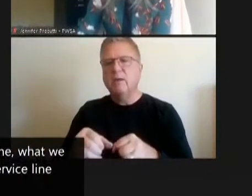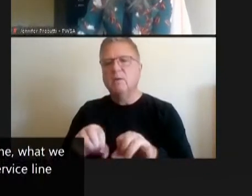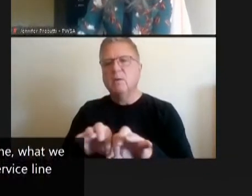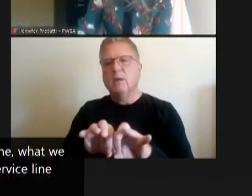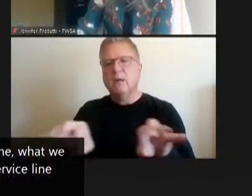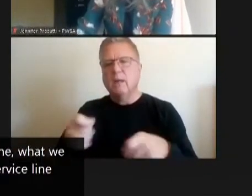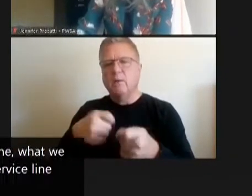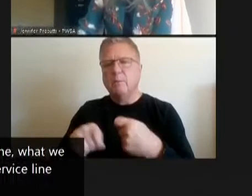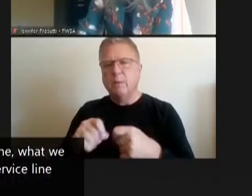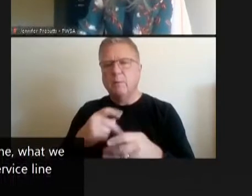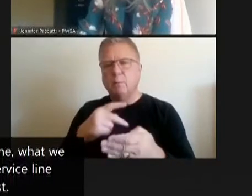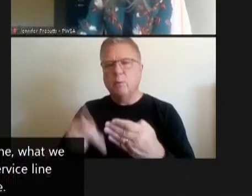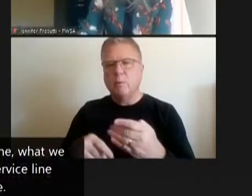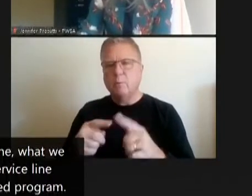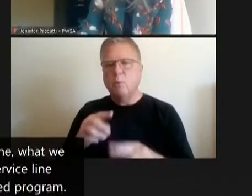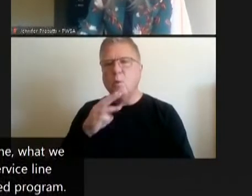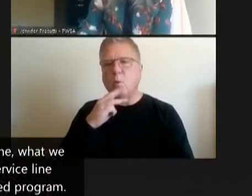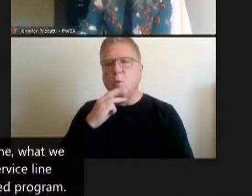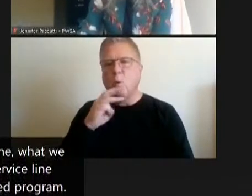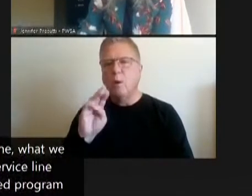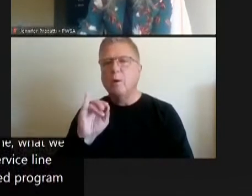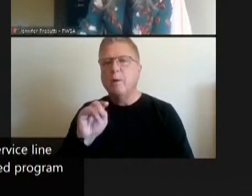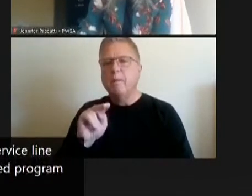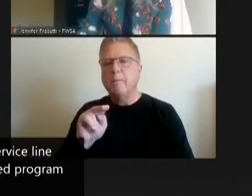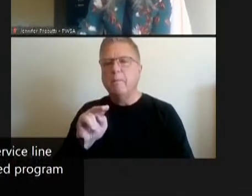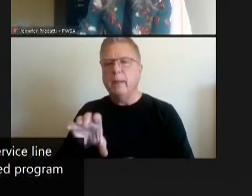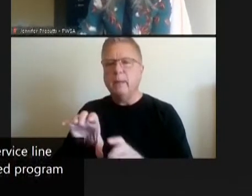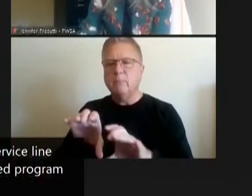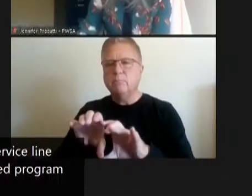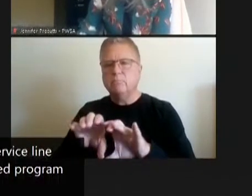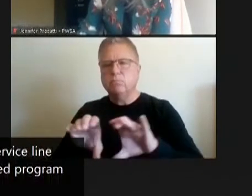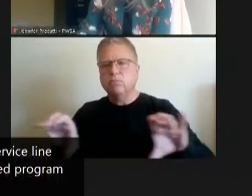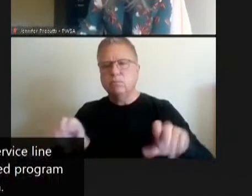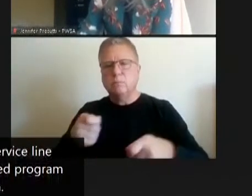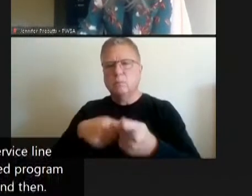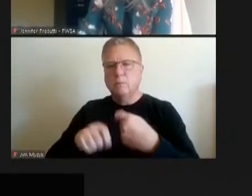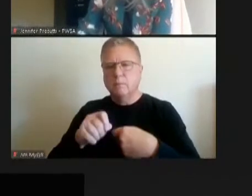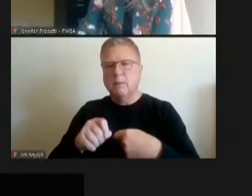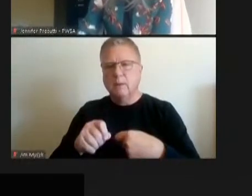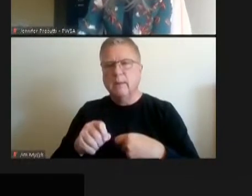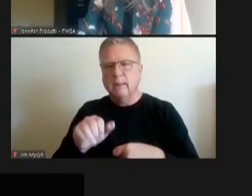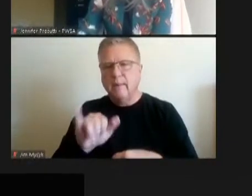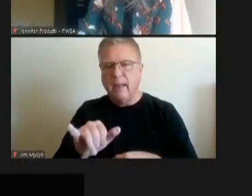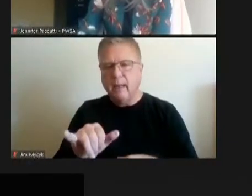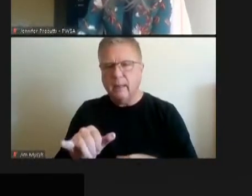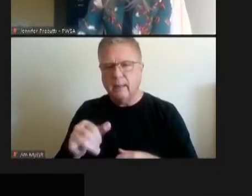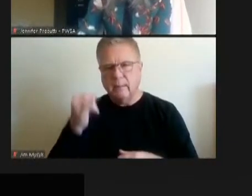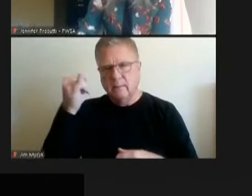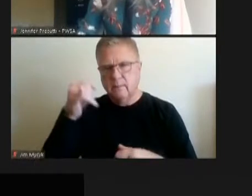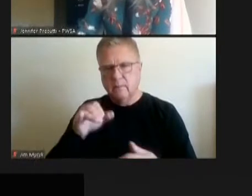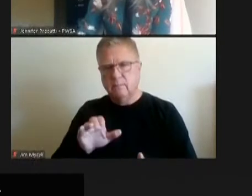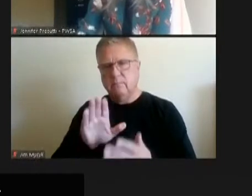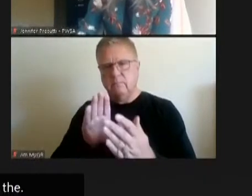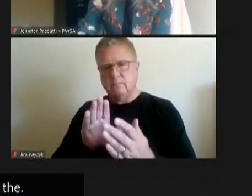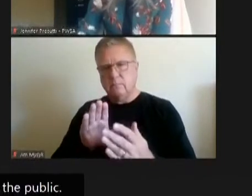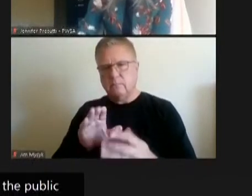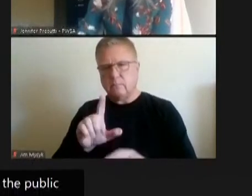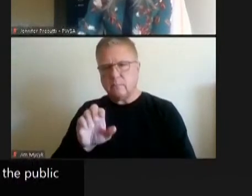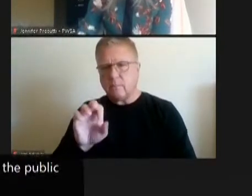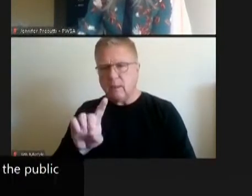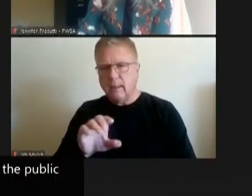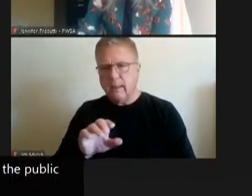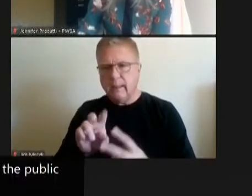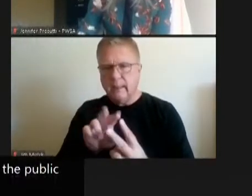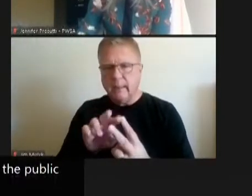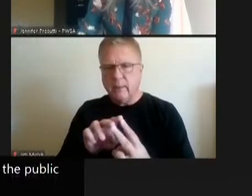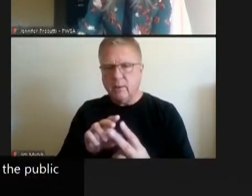a water main-based program where we were replacing the water main. And then if we encountered lead on either the public or private side, we